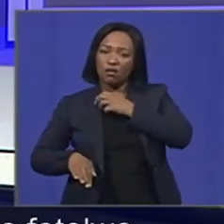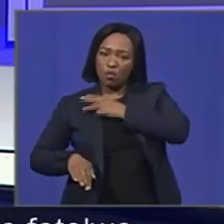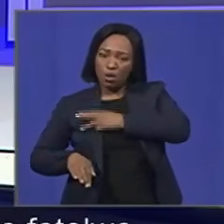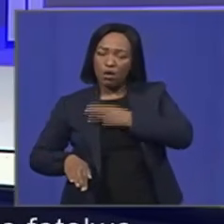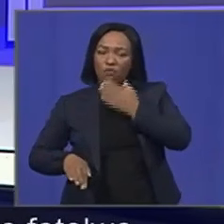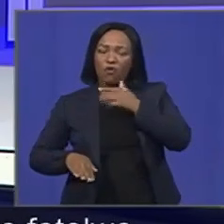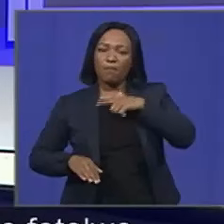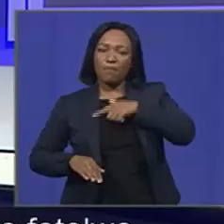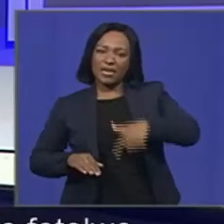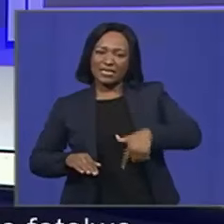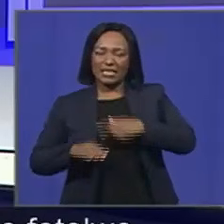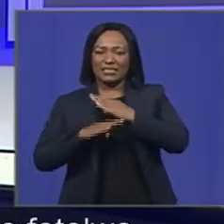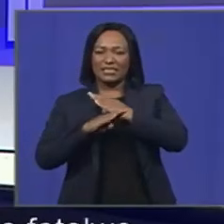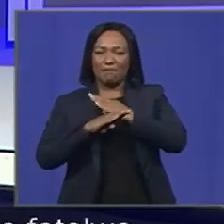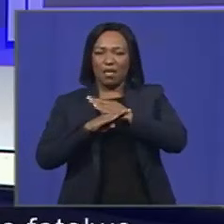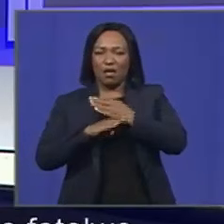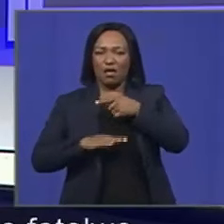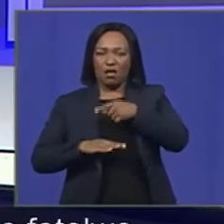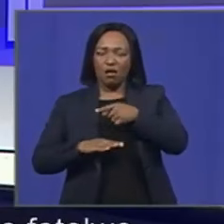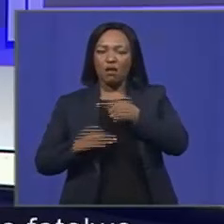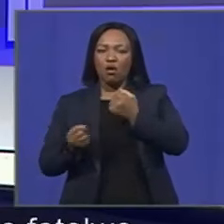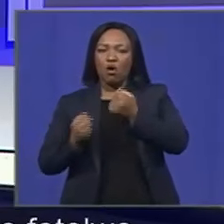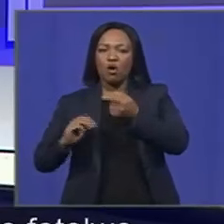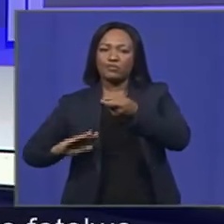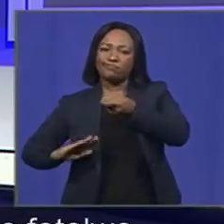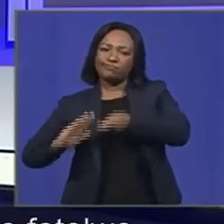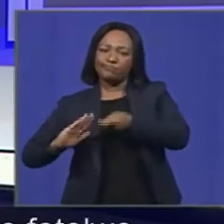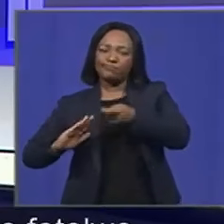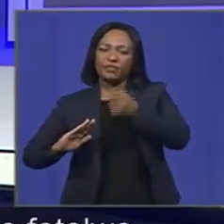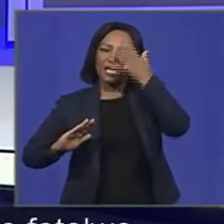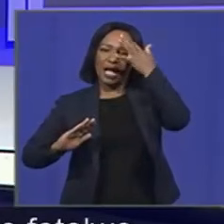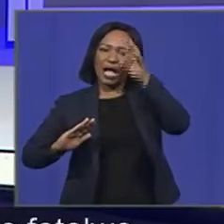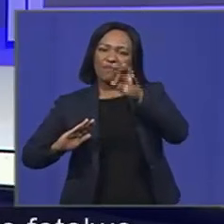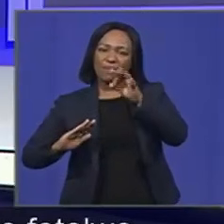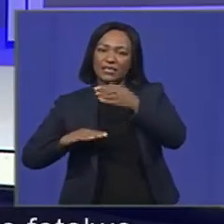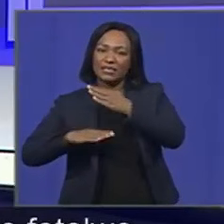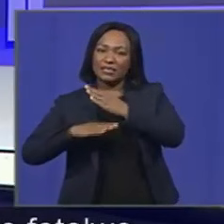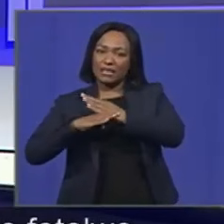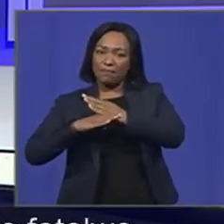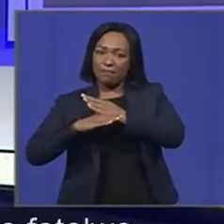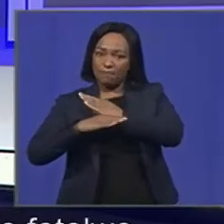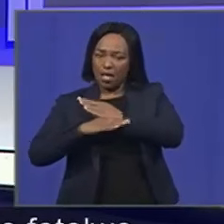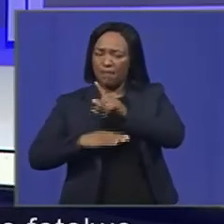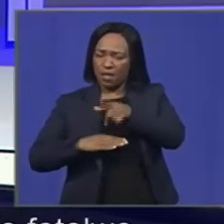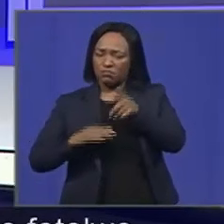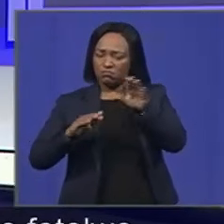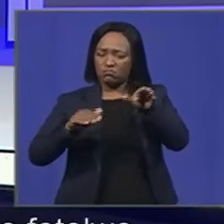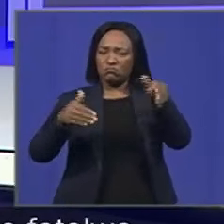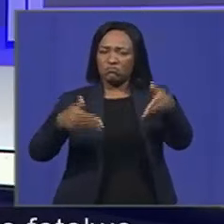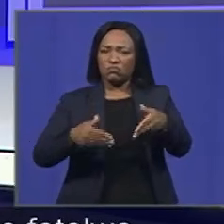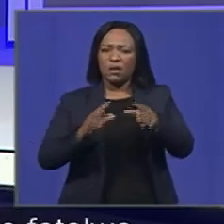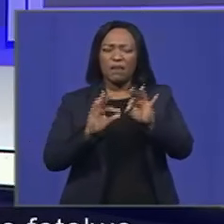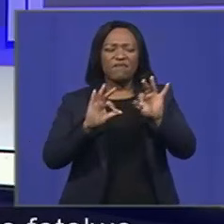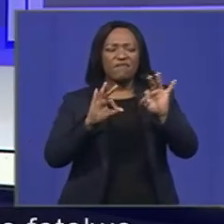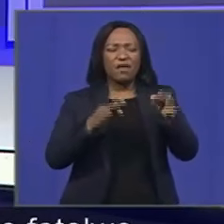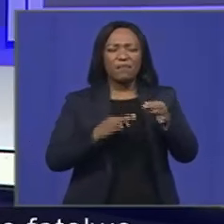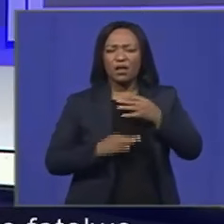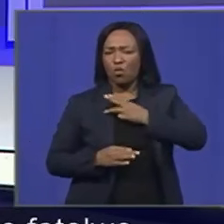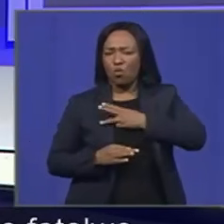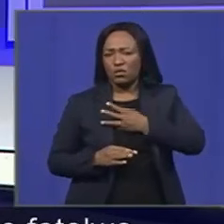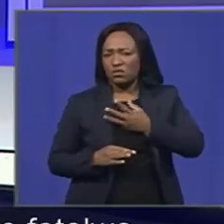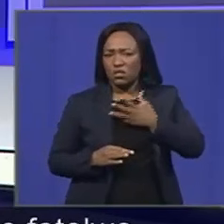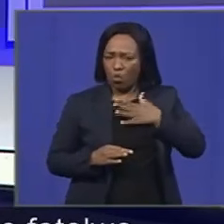ga gore kgotlatshekelo e swetse gore puso ya Zambia e boloke Lungu kgatlhanong le keletso ya ba lelapa ya gore ba boloke